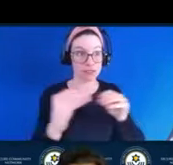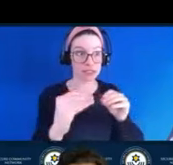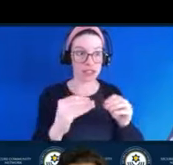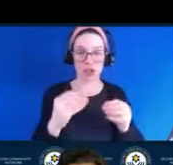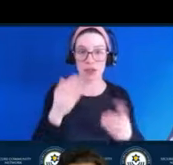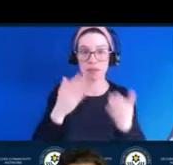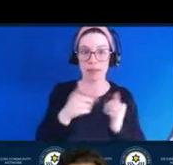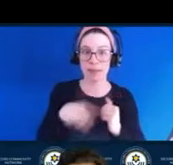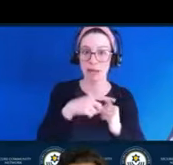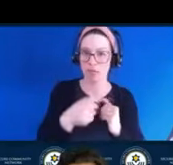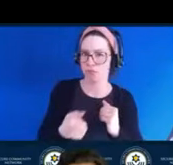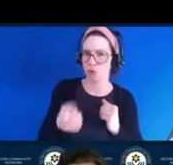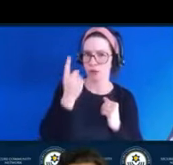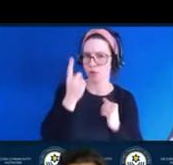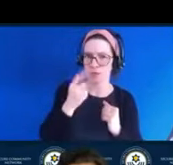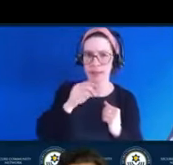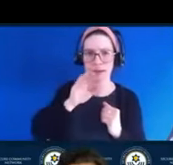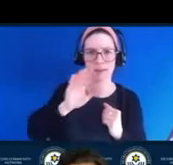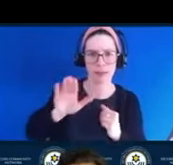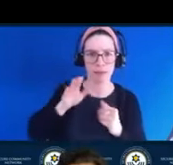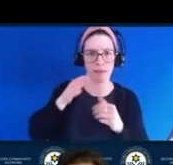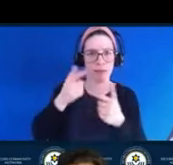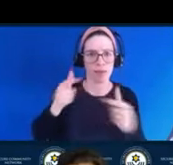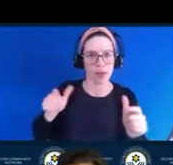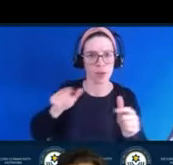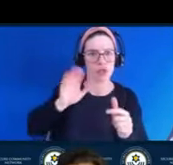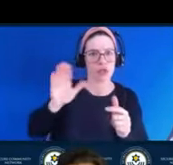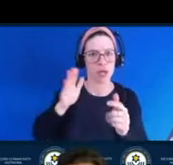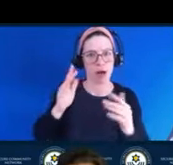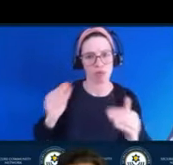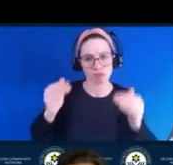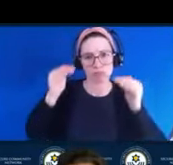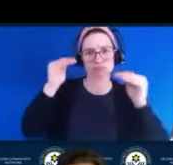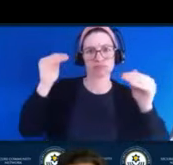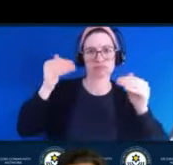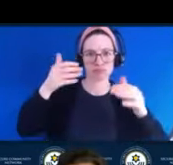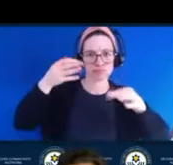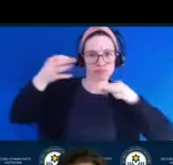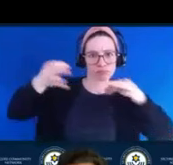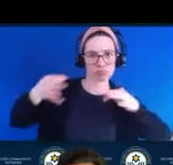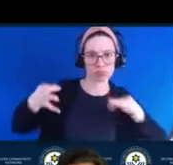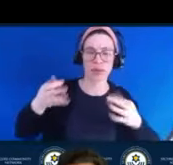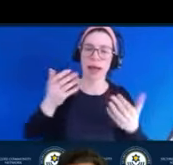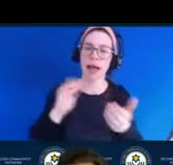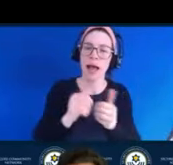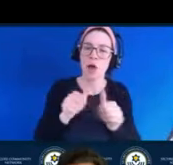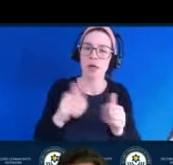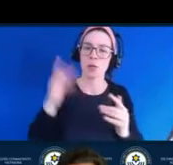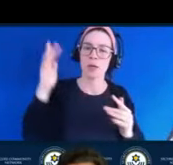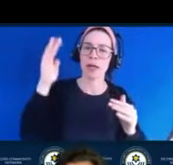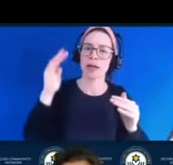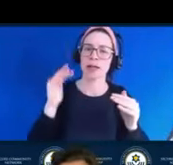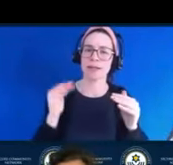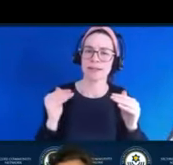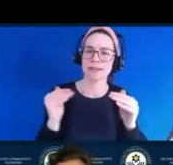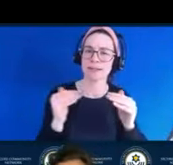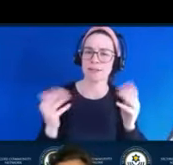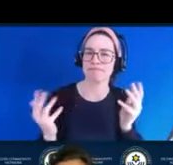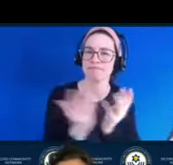need a PhD maybe to understand how best they can evaluate the security of their religious spaces?